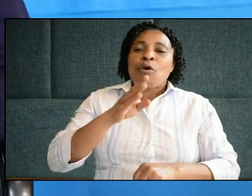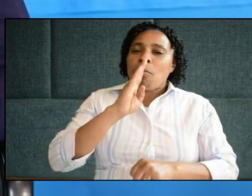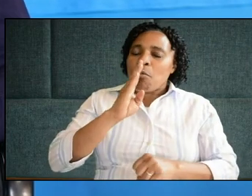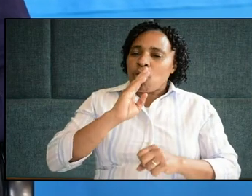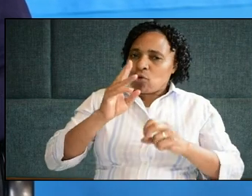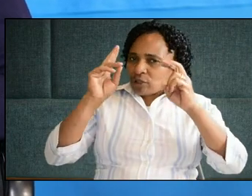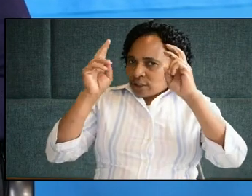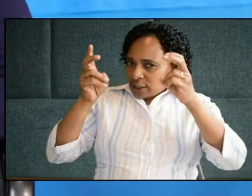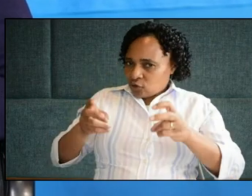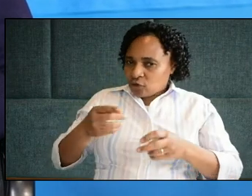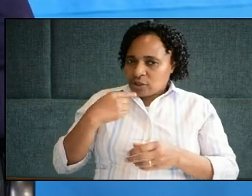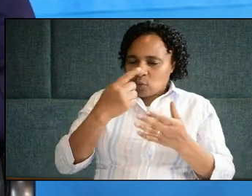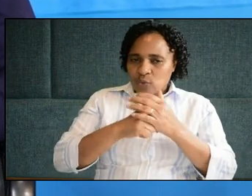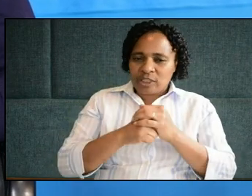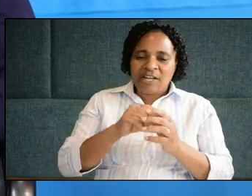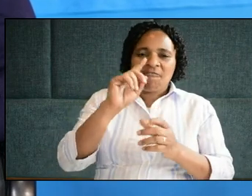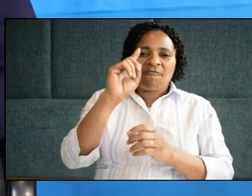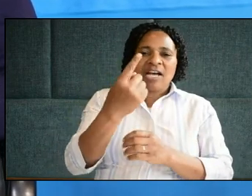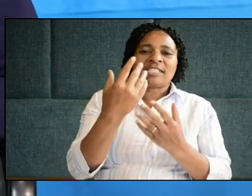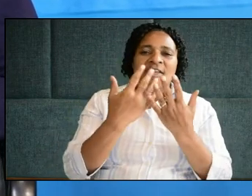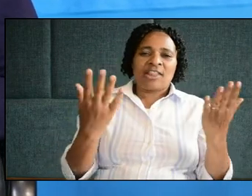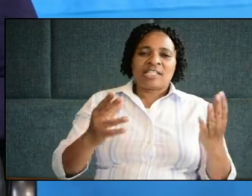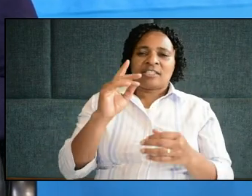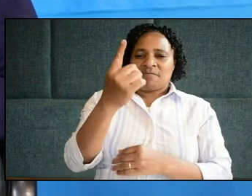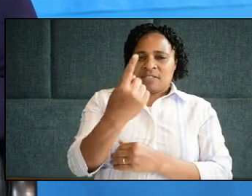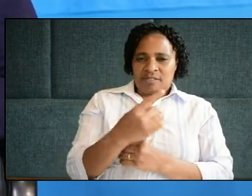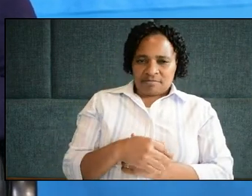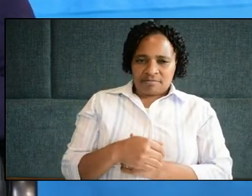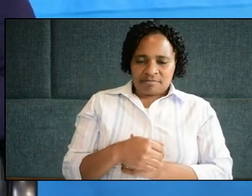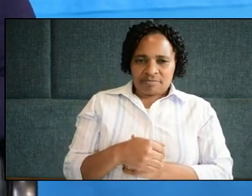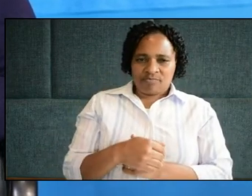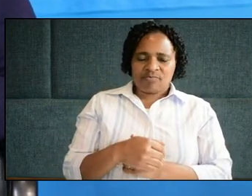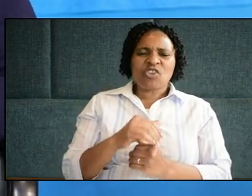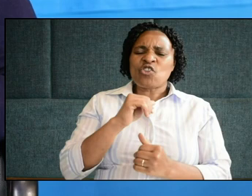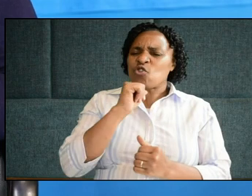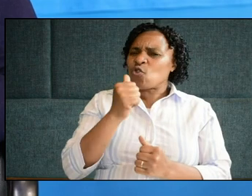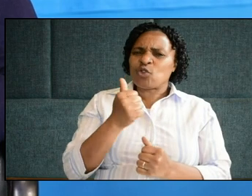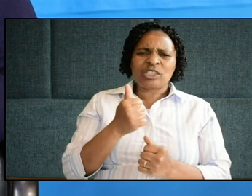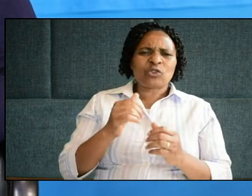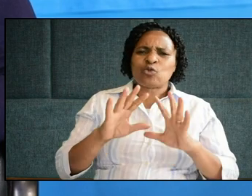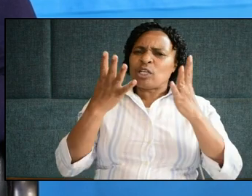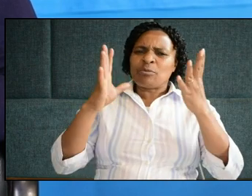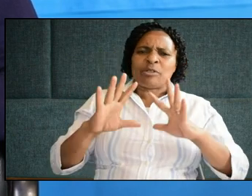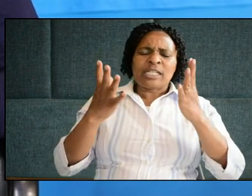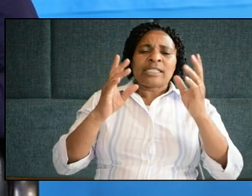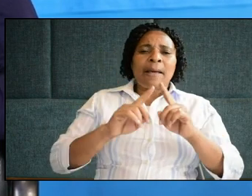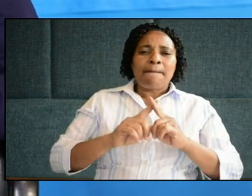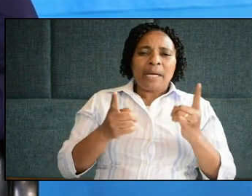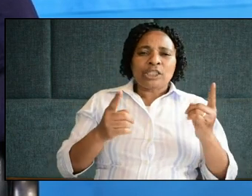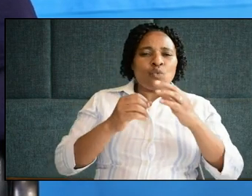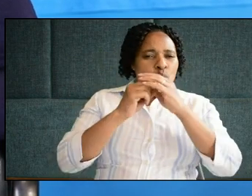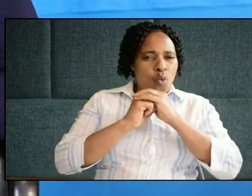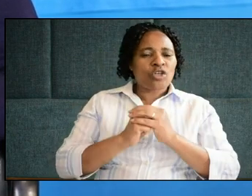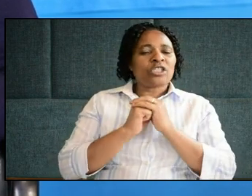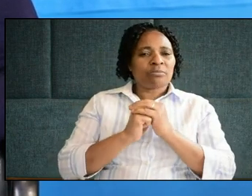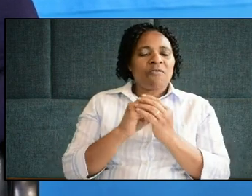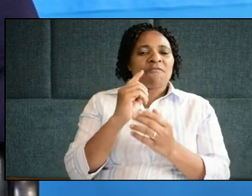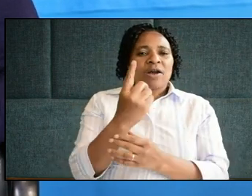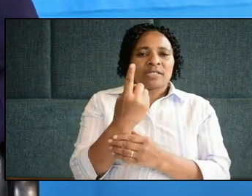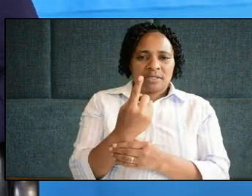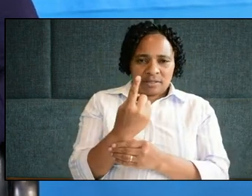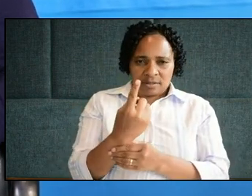title and say, first things first, okay? Not to celebrate, but worship